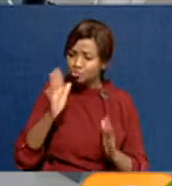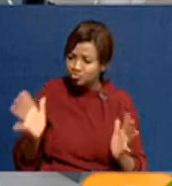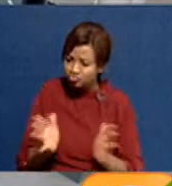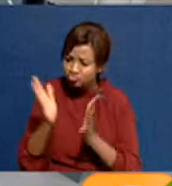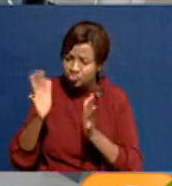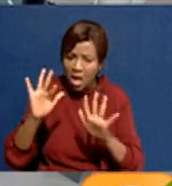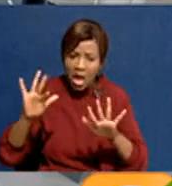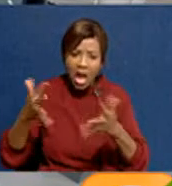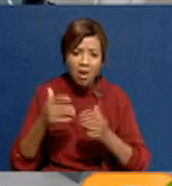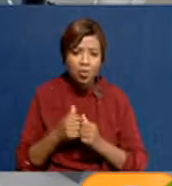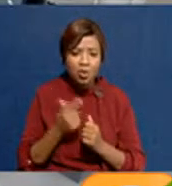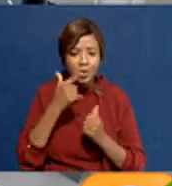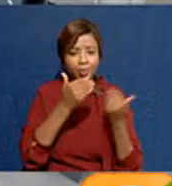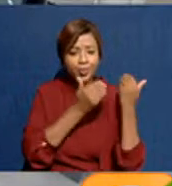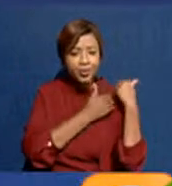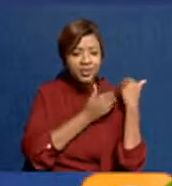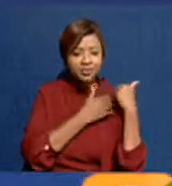that?